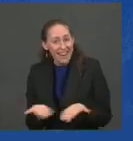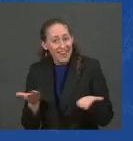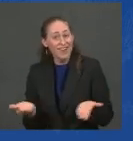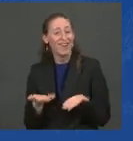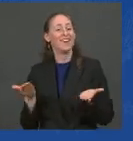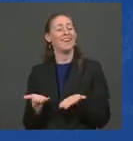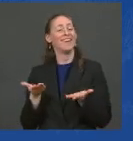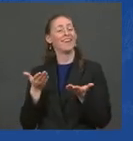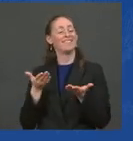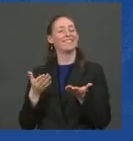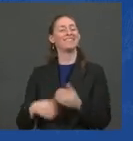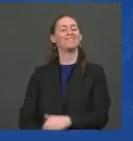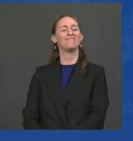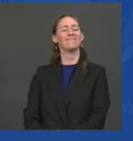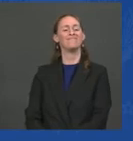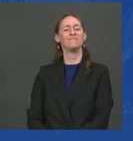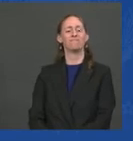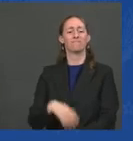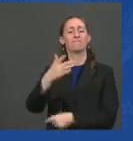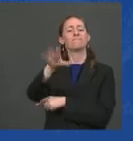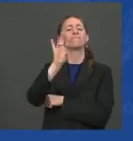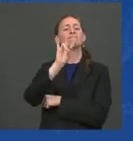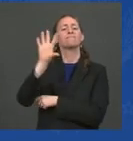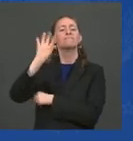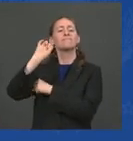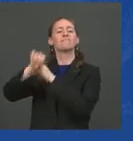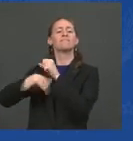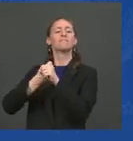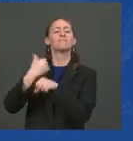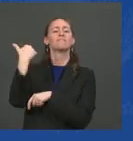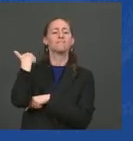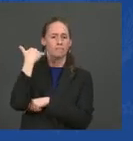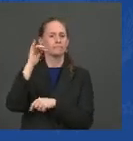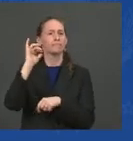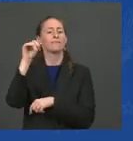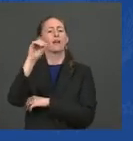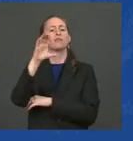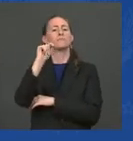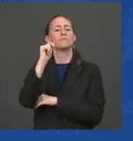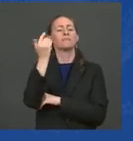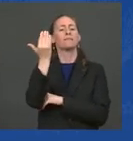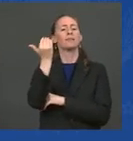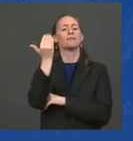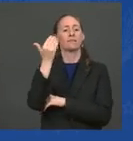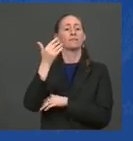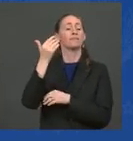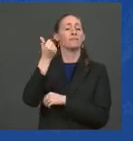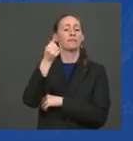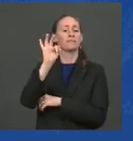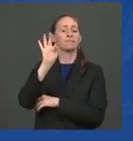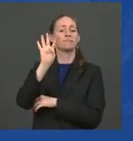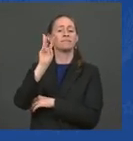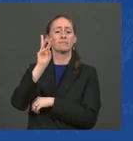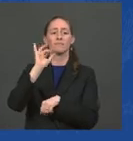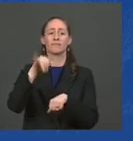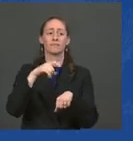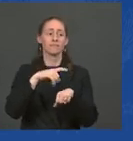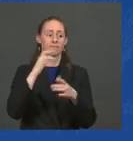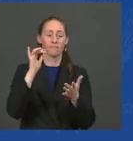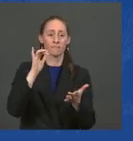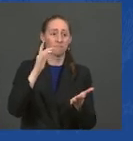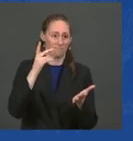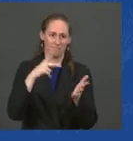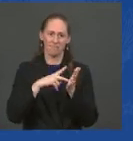75 years ago, on October 15th, 1946, that's tomorrow,